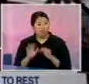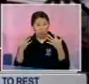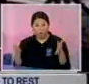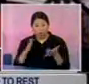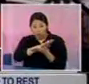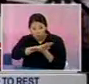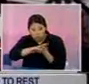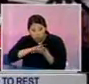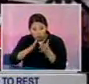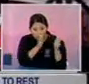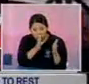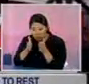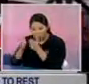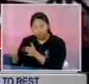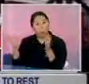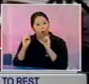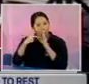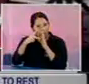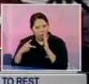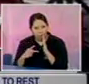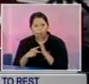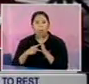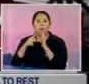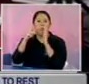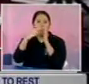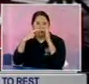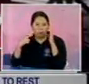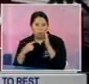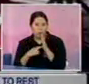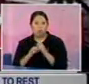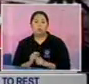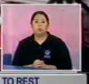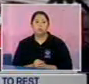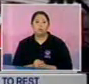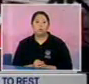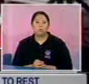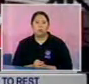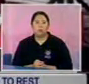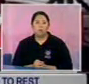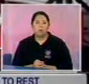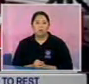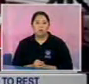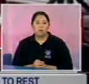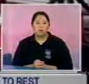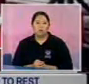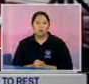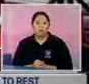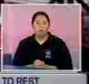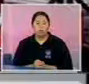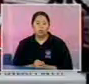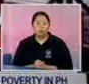useless. That is all. I don't want to argue with anyone on that. I just want to call the attention so that